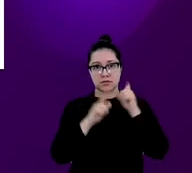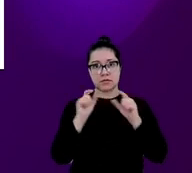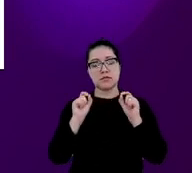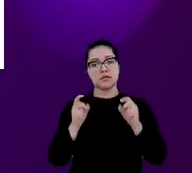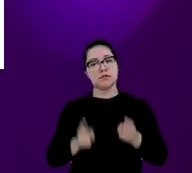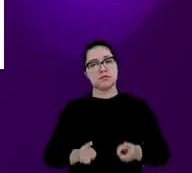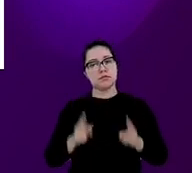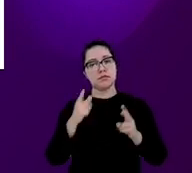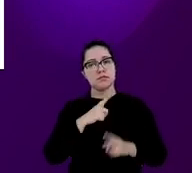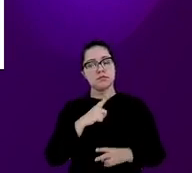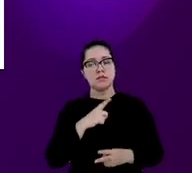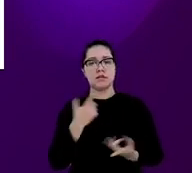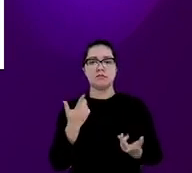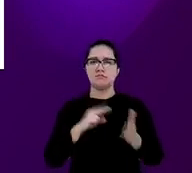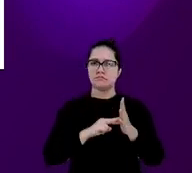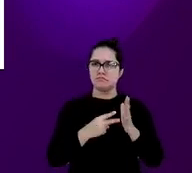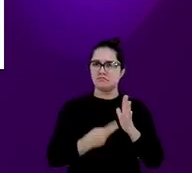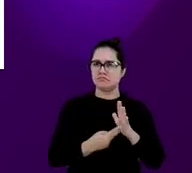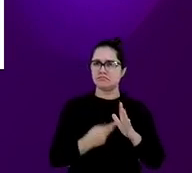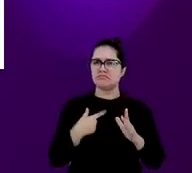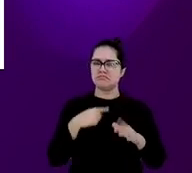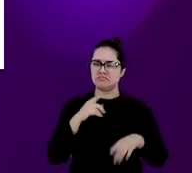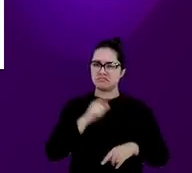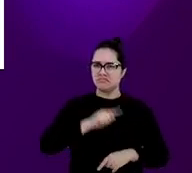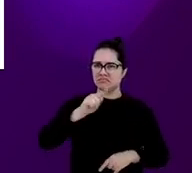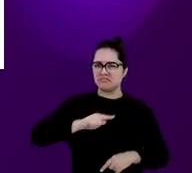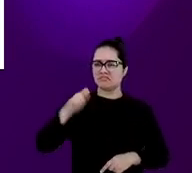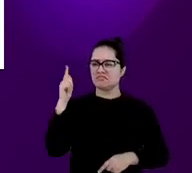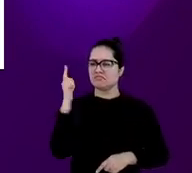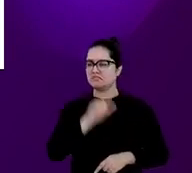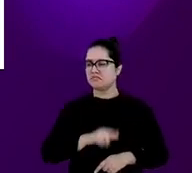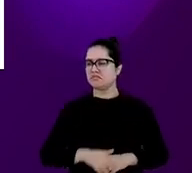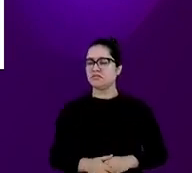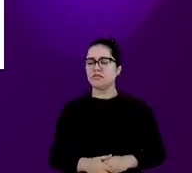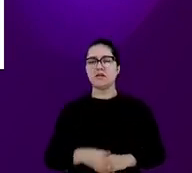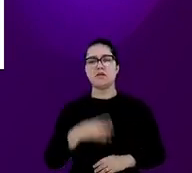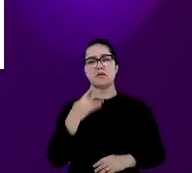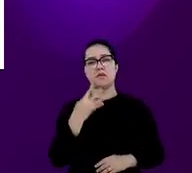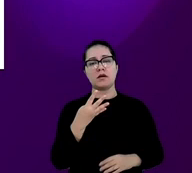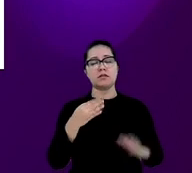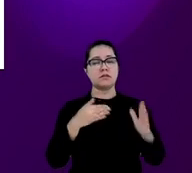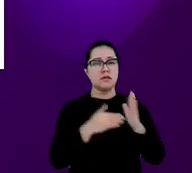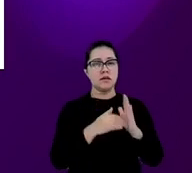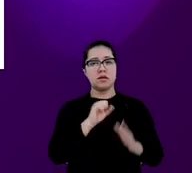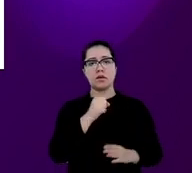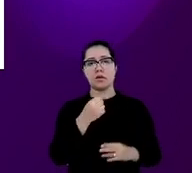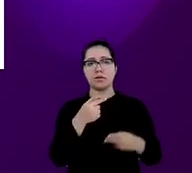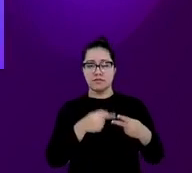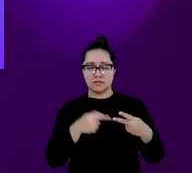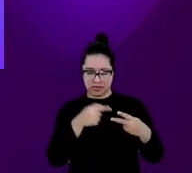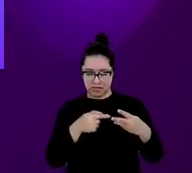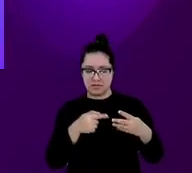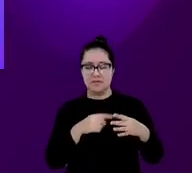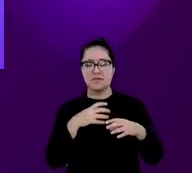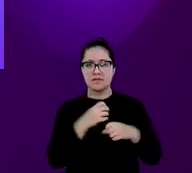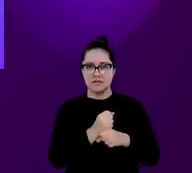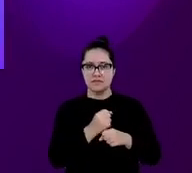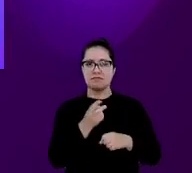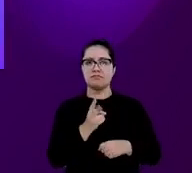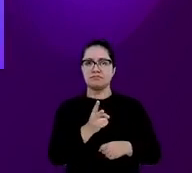8 weeks before it got, after the treatment, before it got equal to the placebo